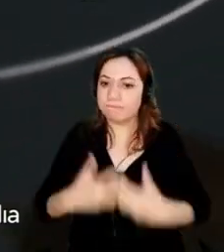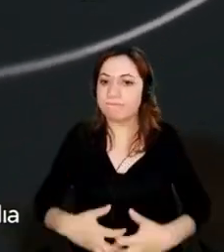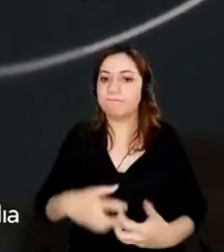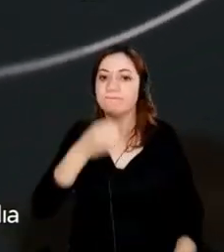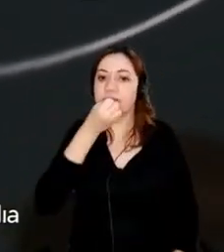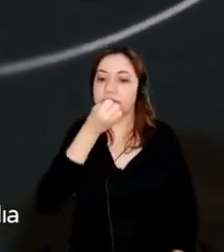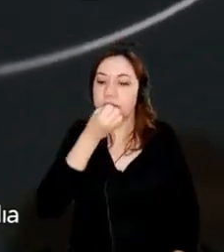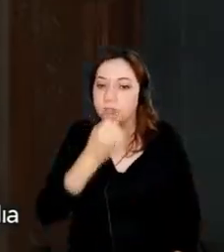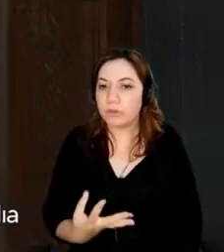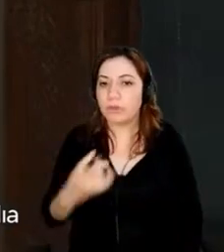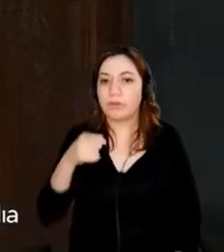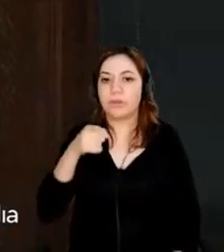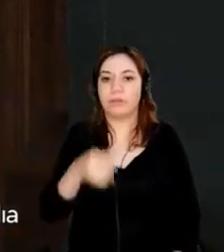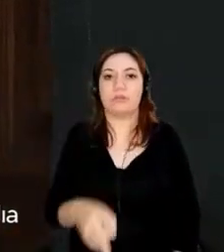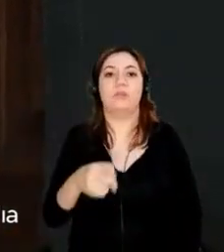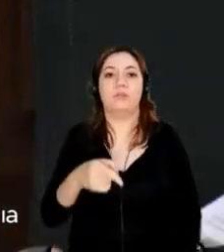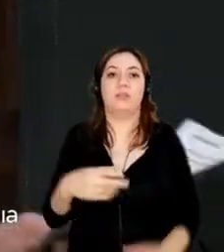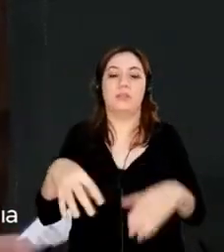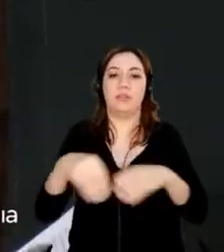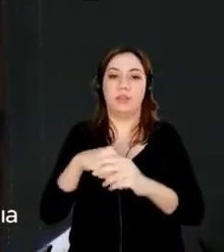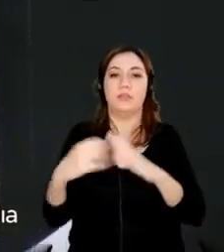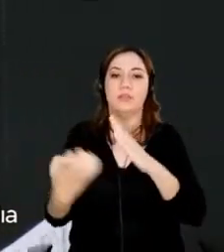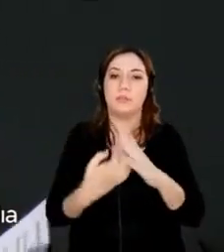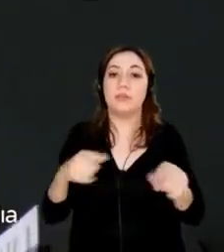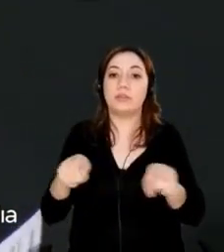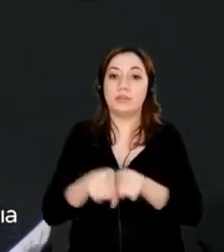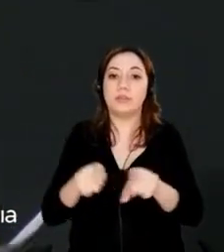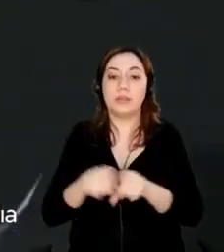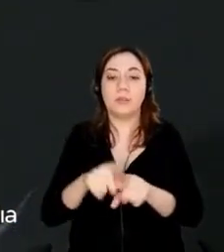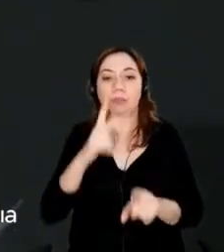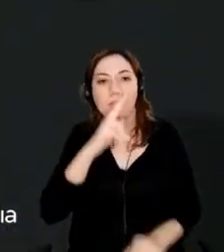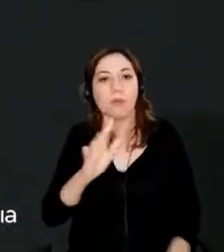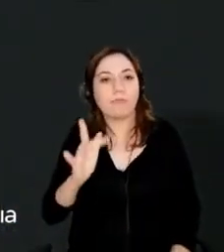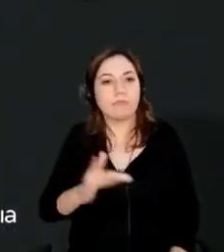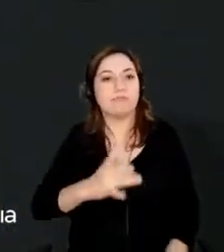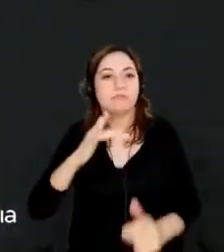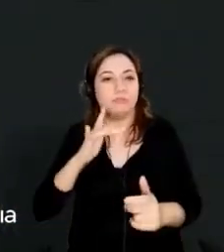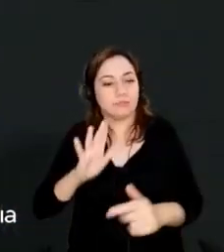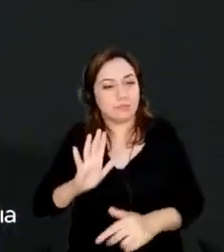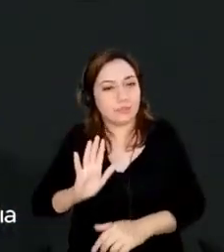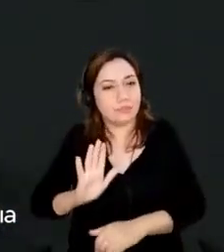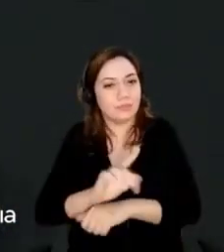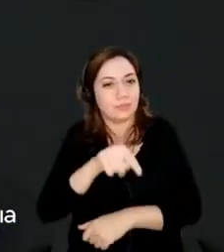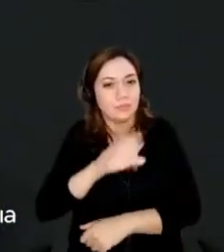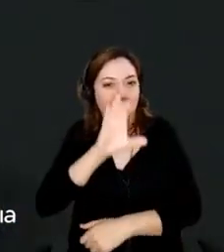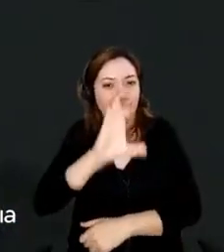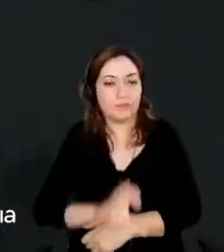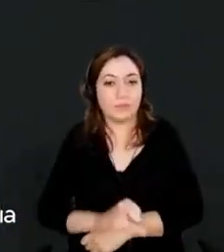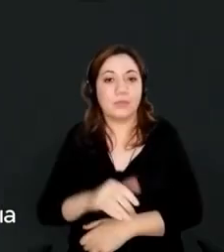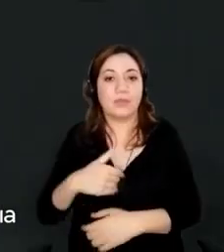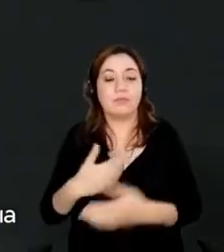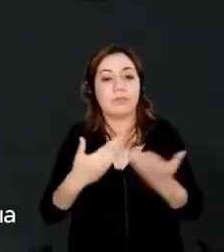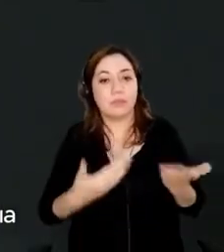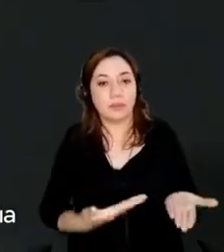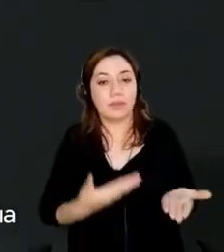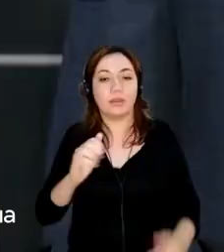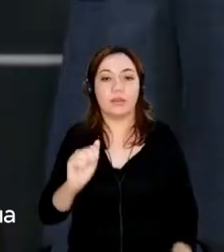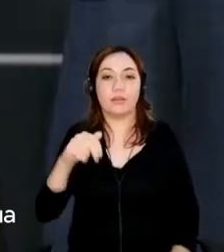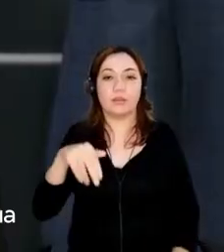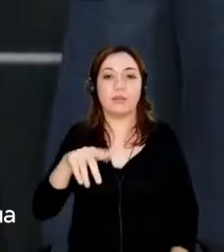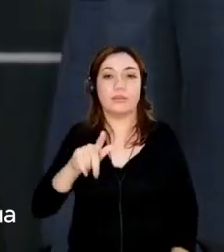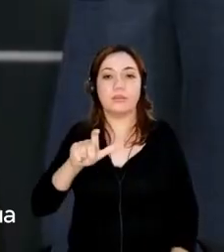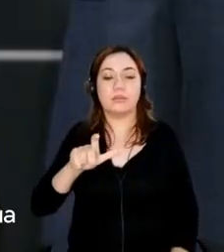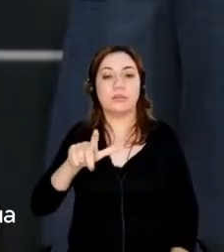to touch all of their customers. To my left here is Angela Moreno, VP of AI